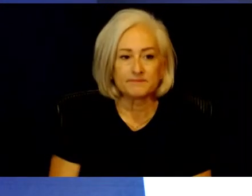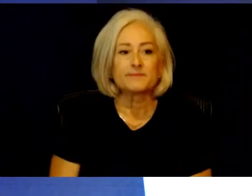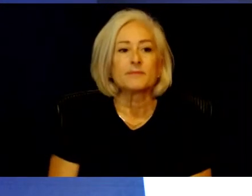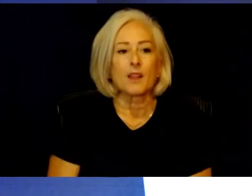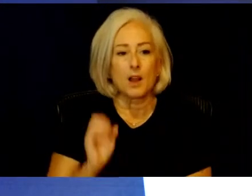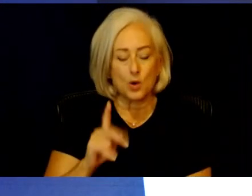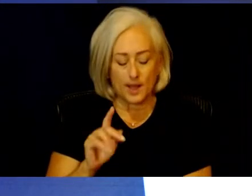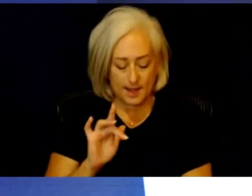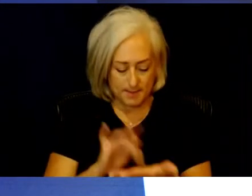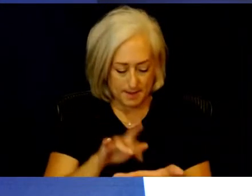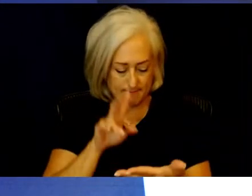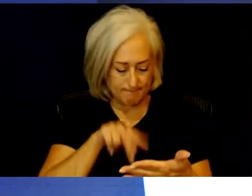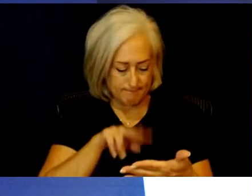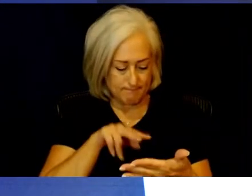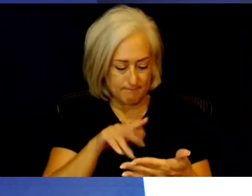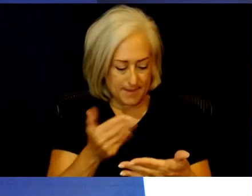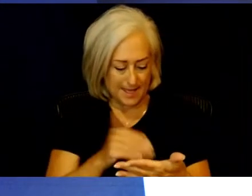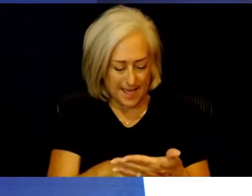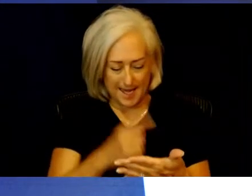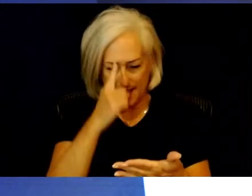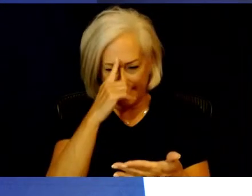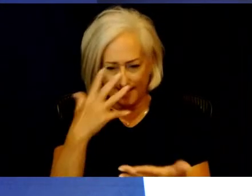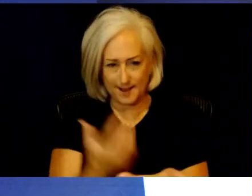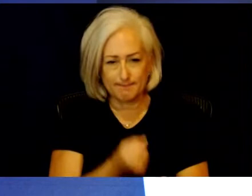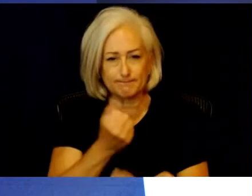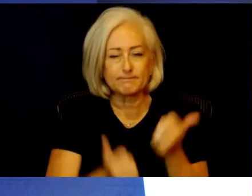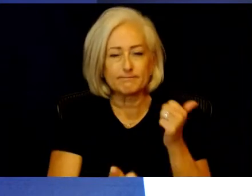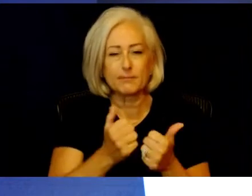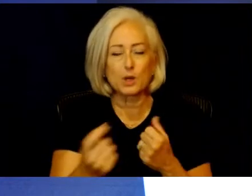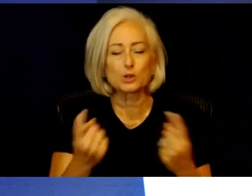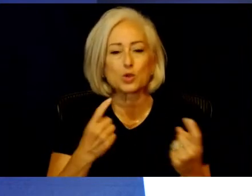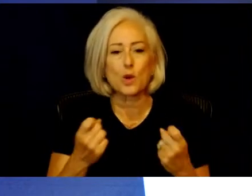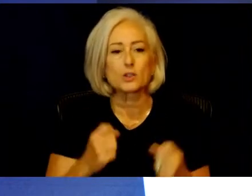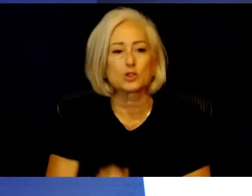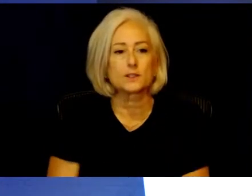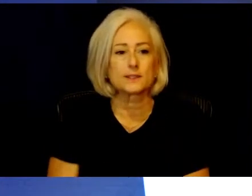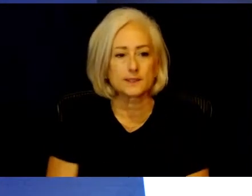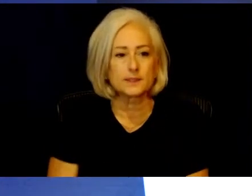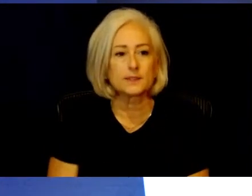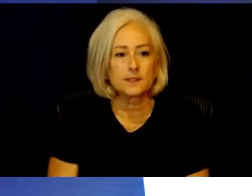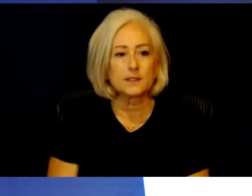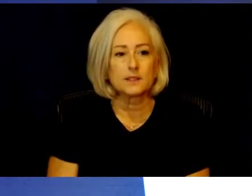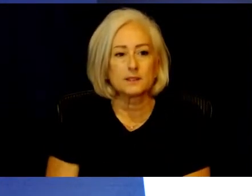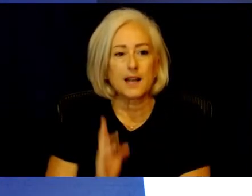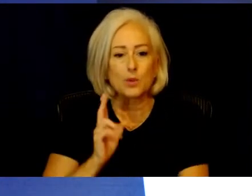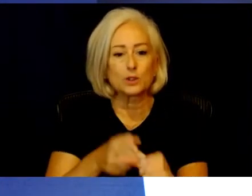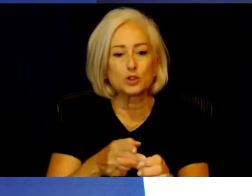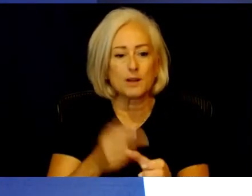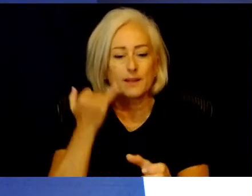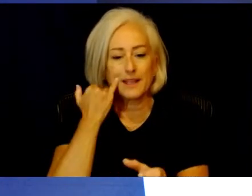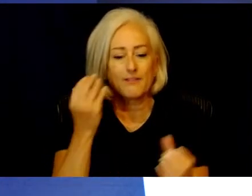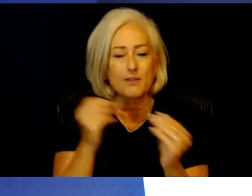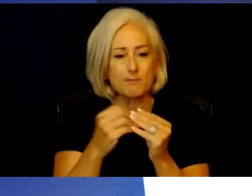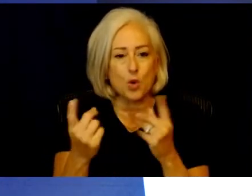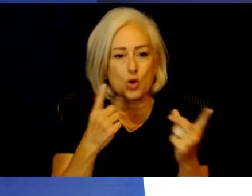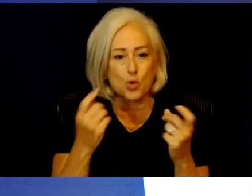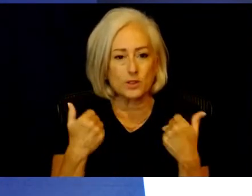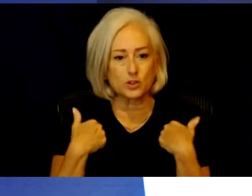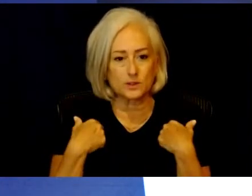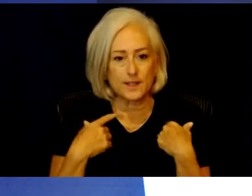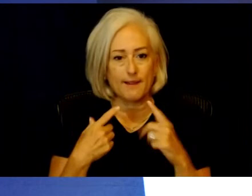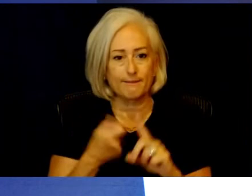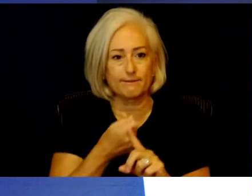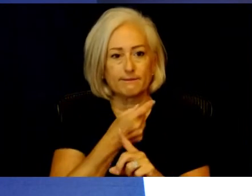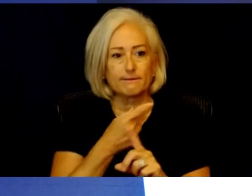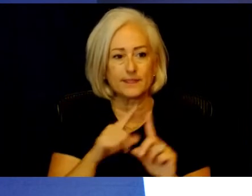think I got most of them right now. I'm going through them in order, but I'll jump in when we get more questions, and we might get them just throughout the day. You might be